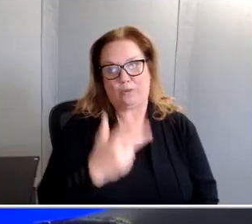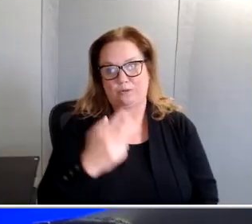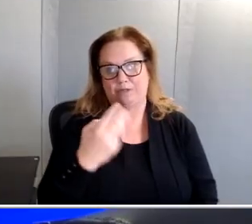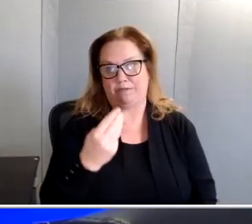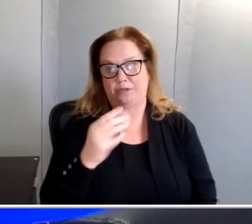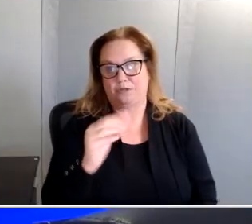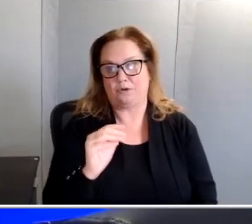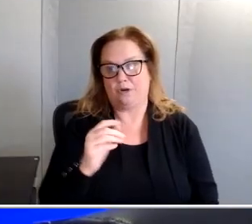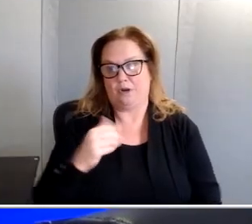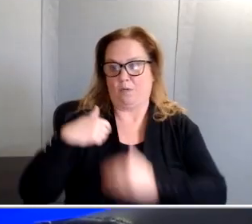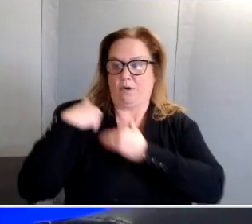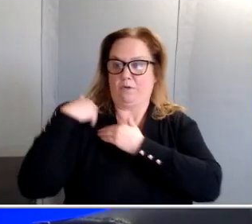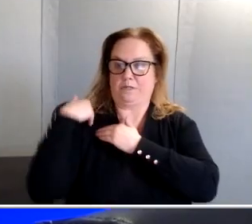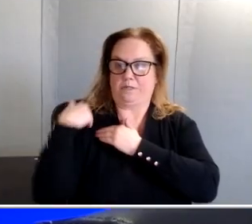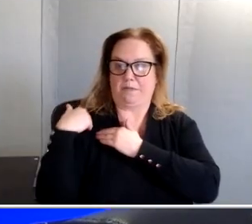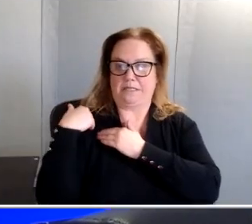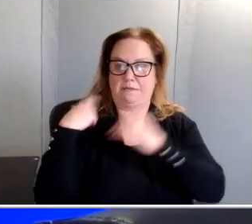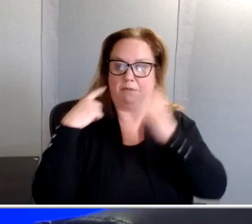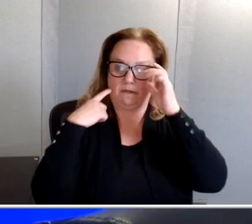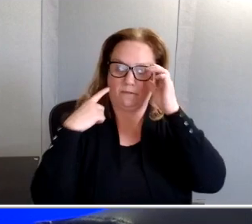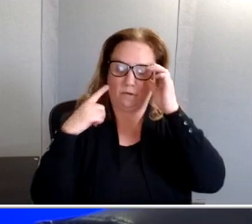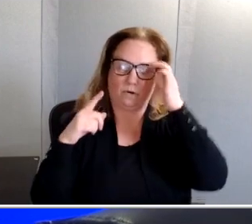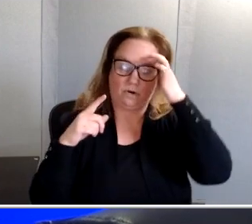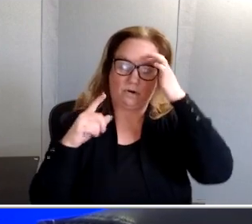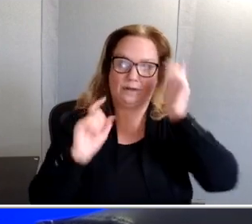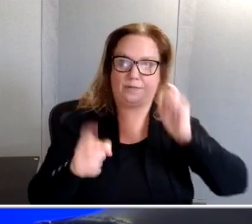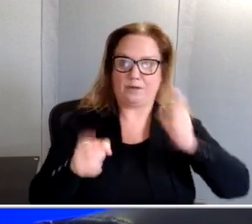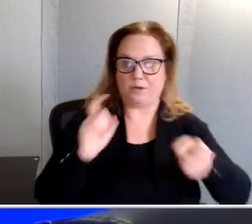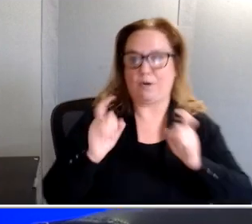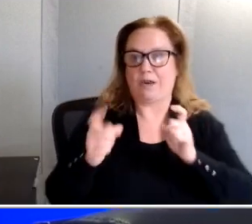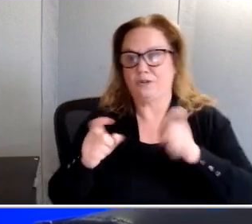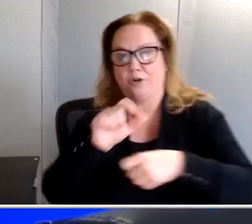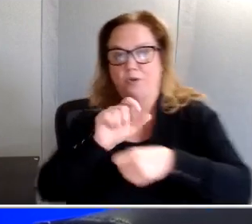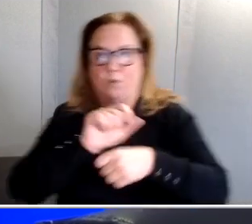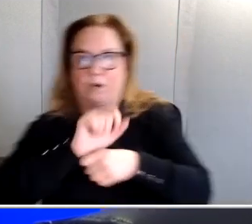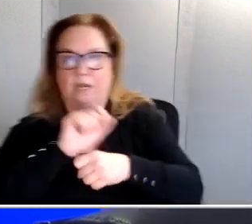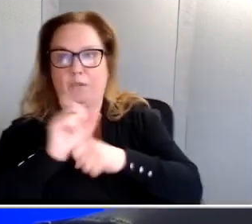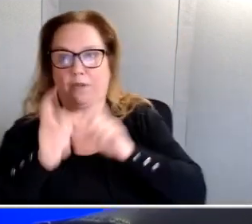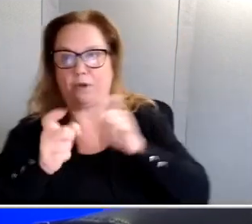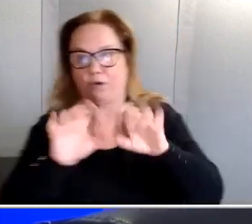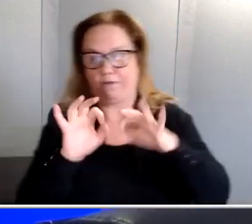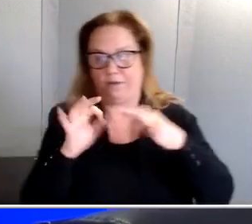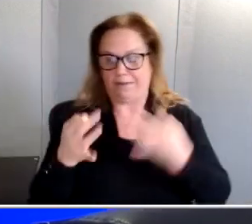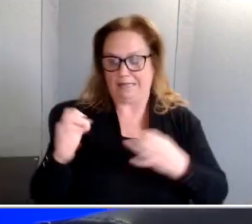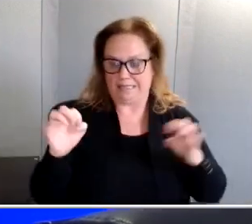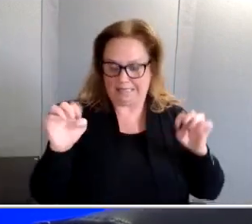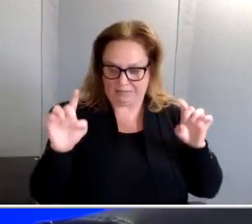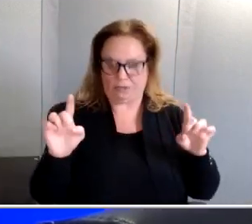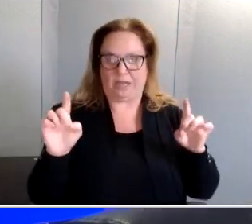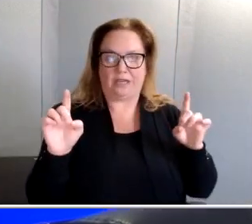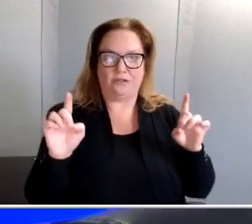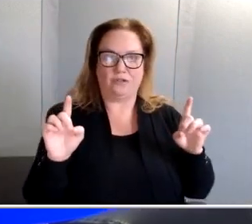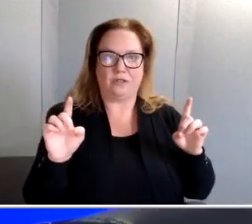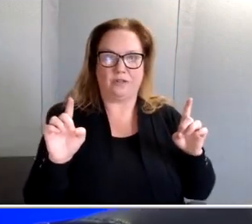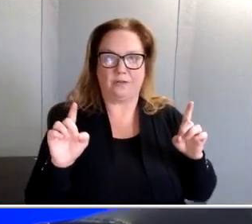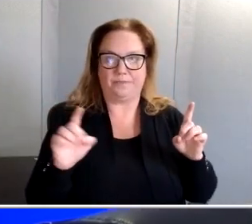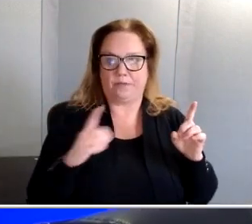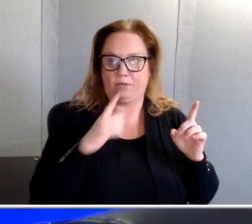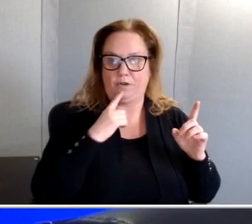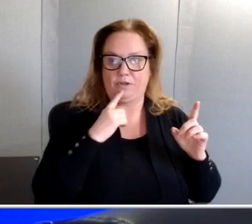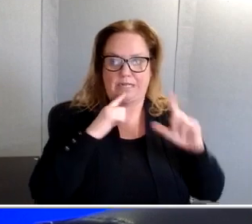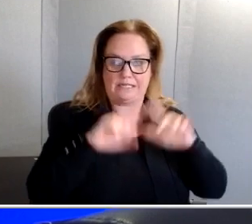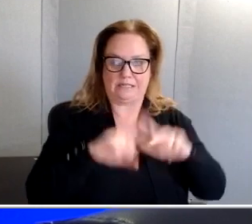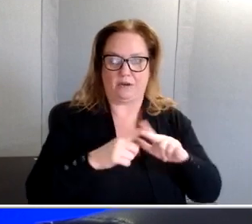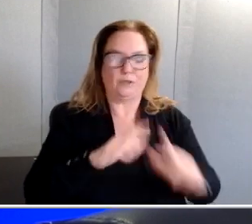we're responsible for the donation side and working with our donor families, education. So when you say it starts with